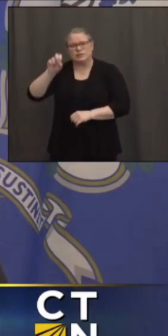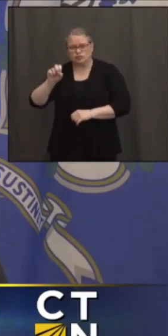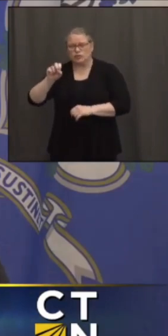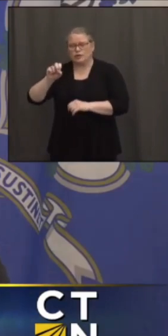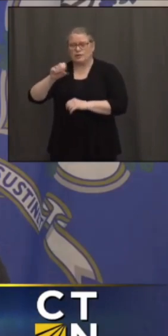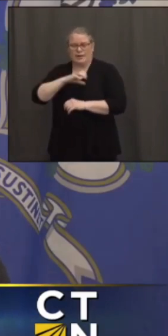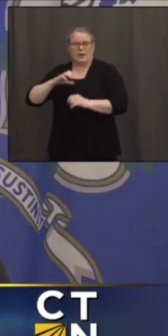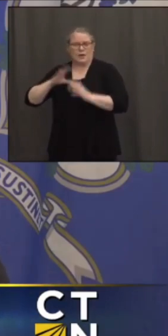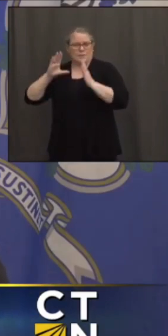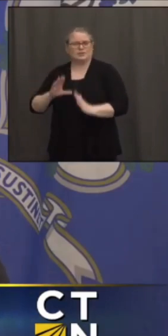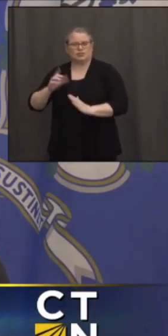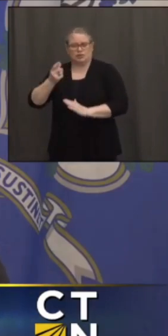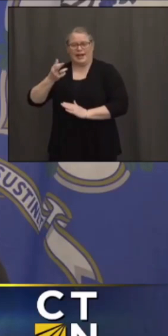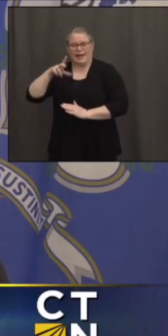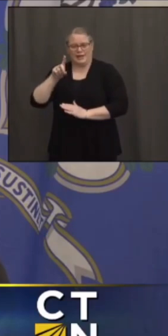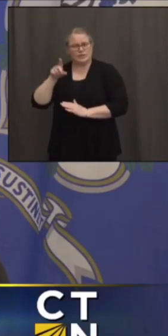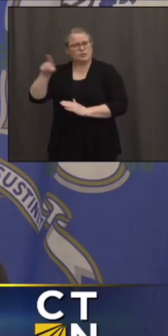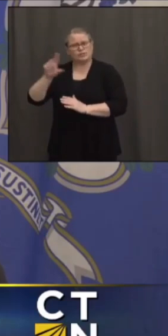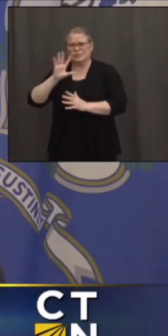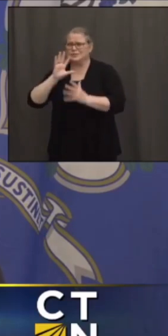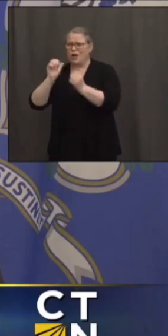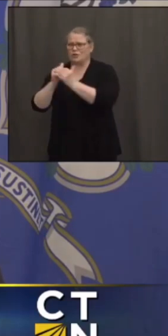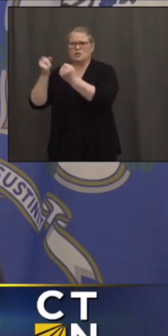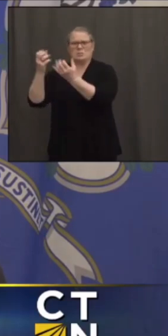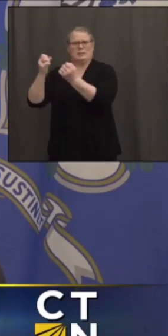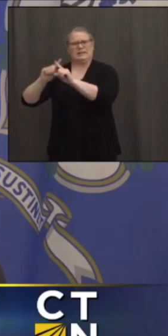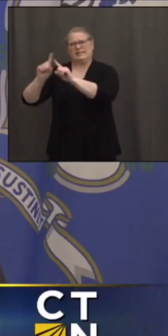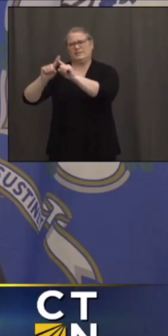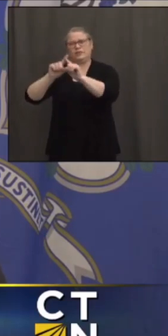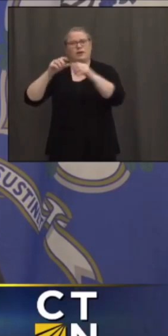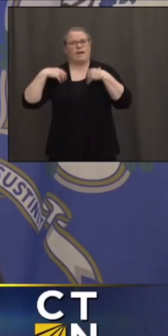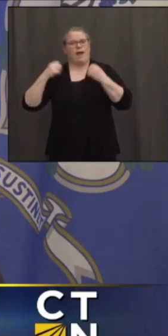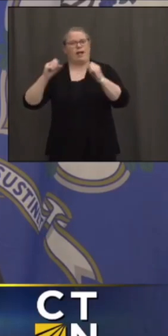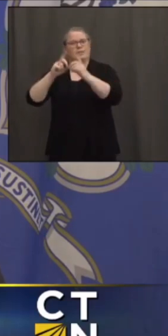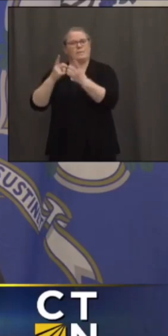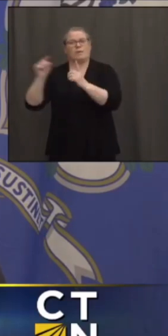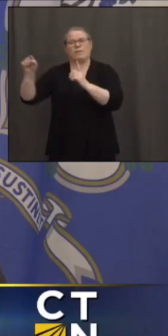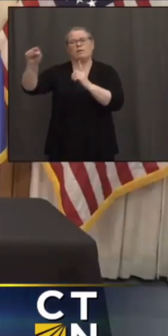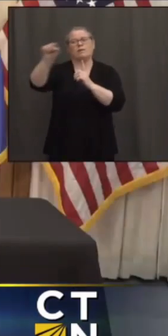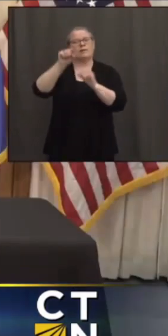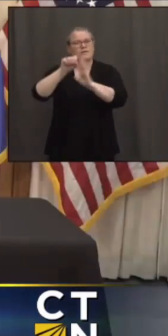next one of these to hear her talk through her thinking about how we proceed.